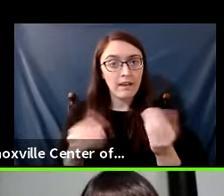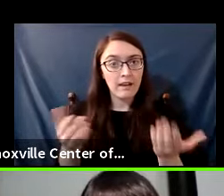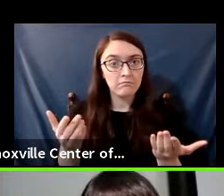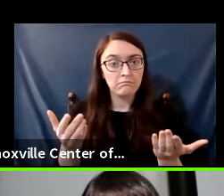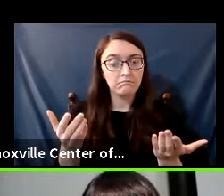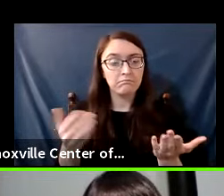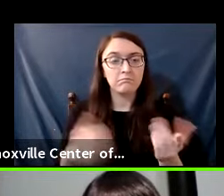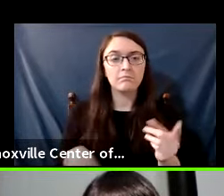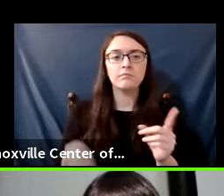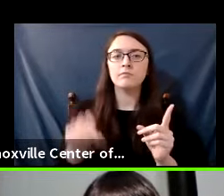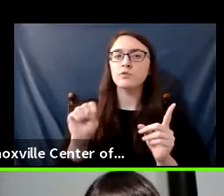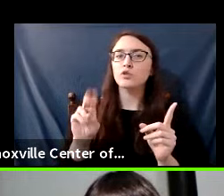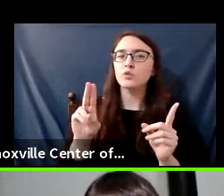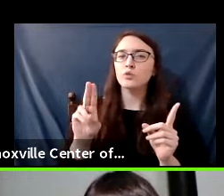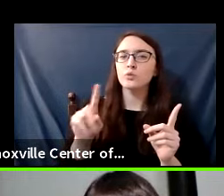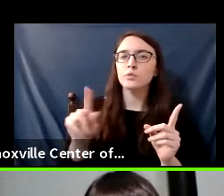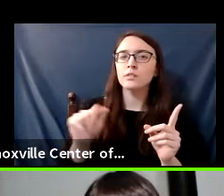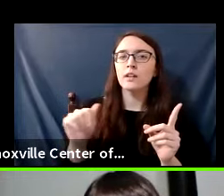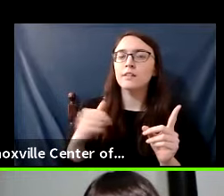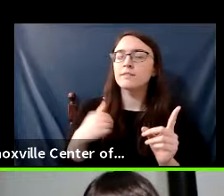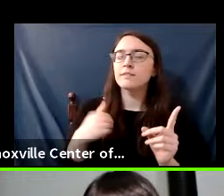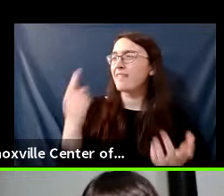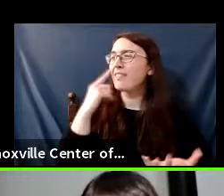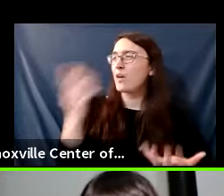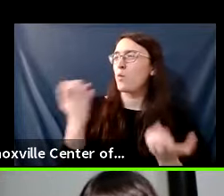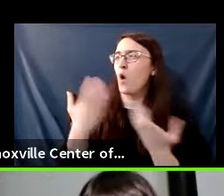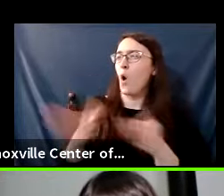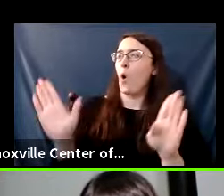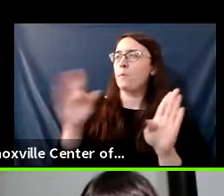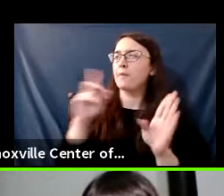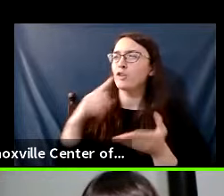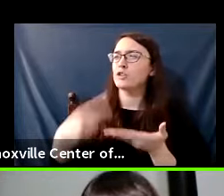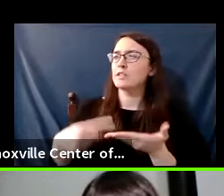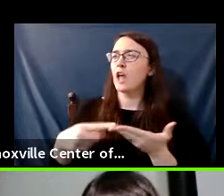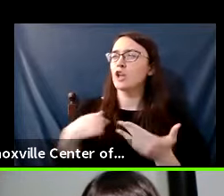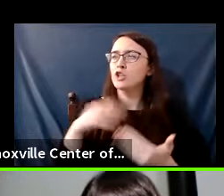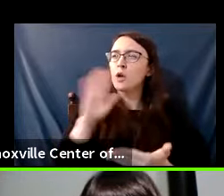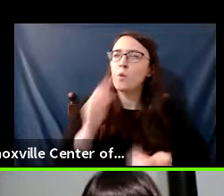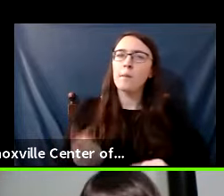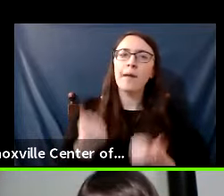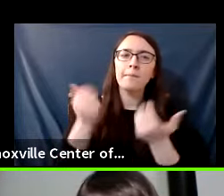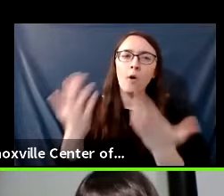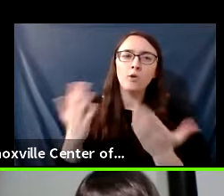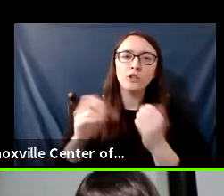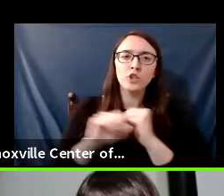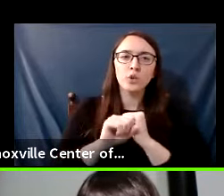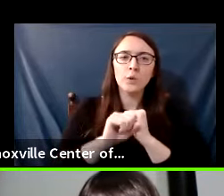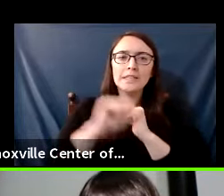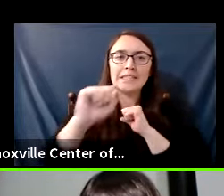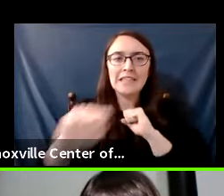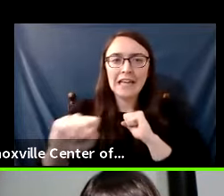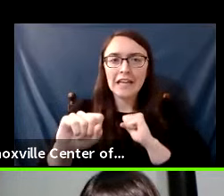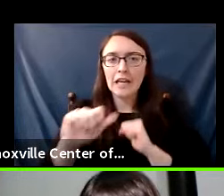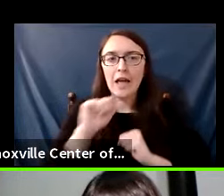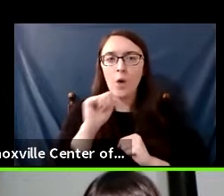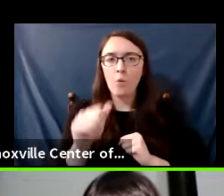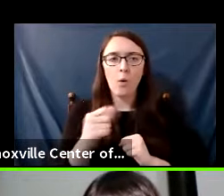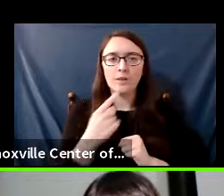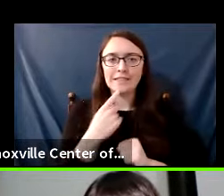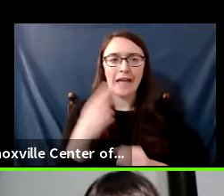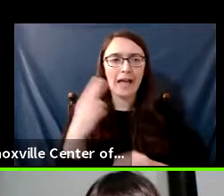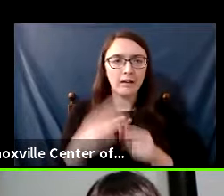So I guess I would like to maybe just open it for discussion. So I'll make a motion to extend it without stating exactly when until we can discuss